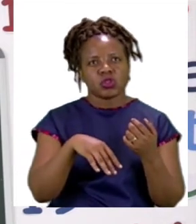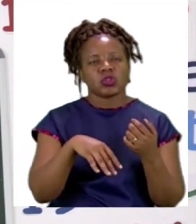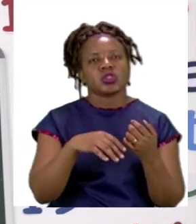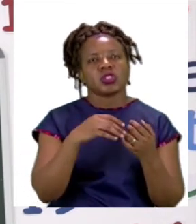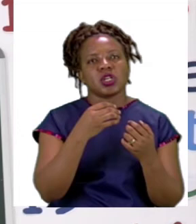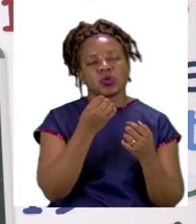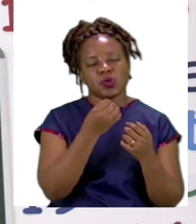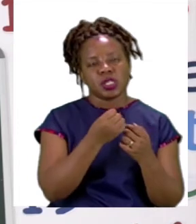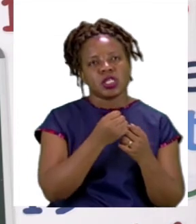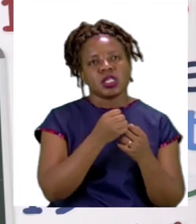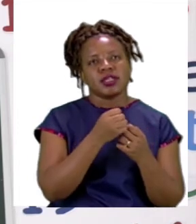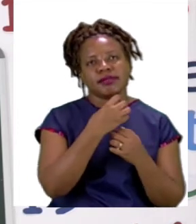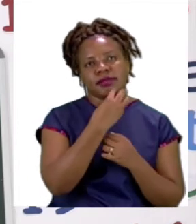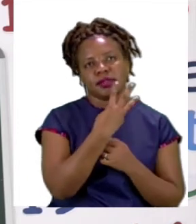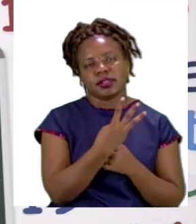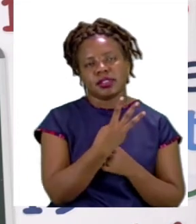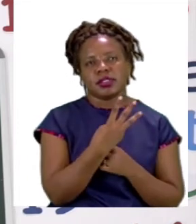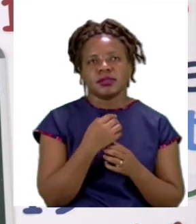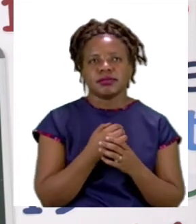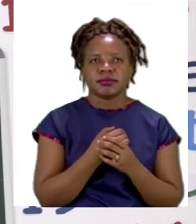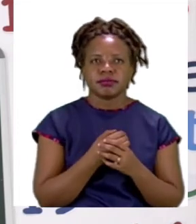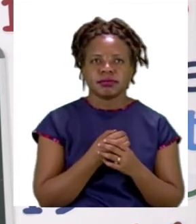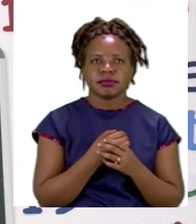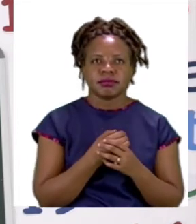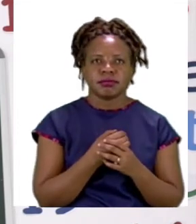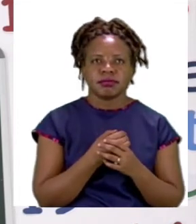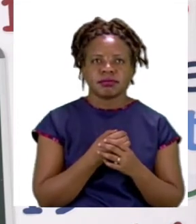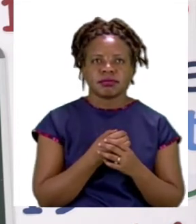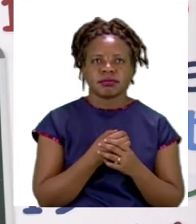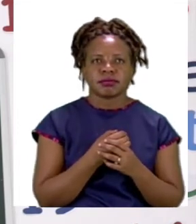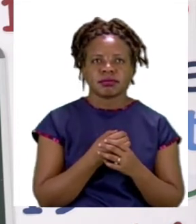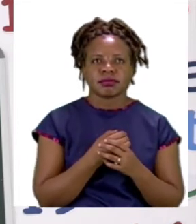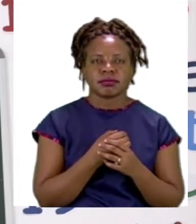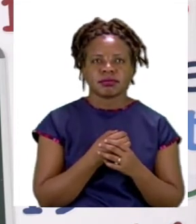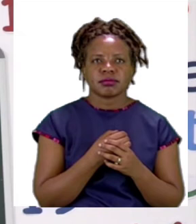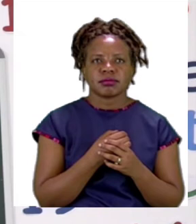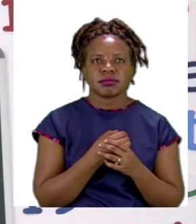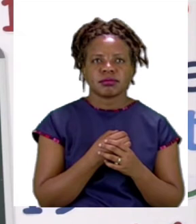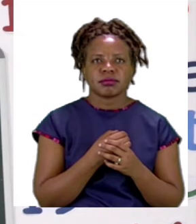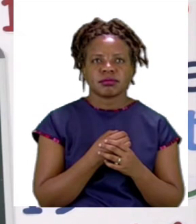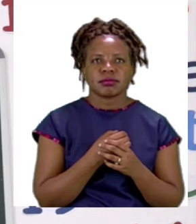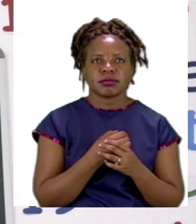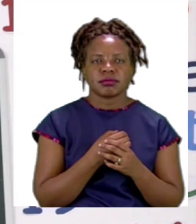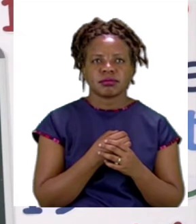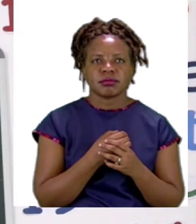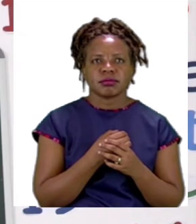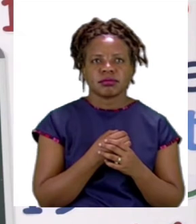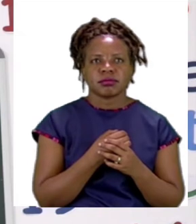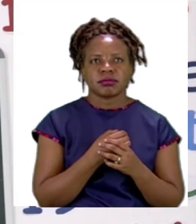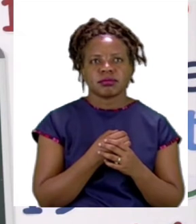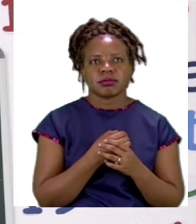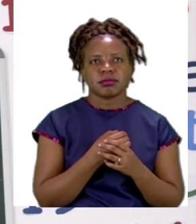less. So we are going to cancel the number 4. And remember, there's 1 that's